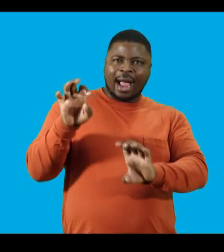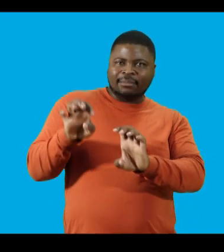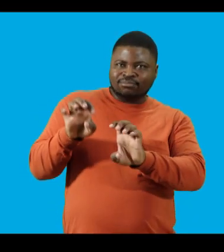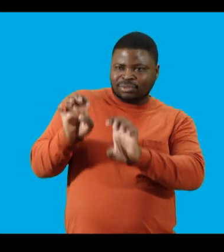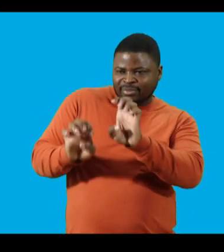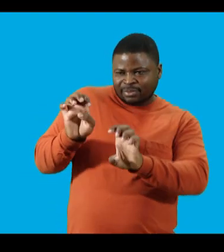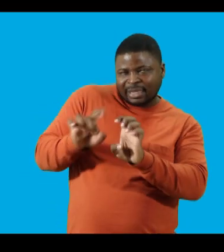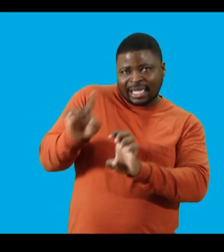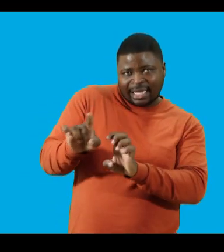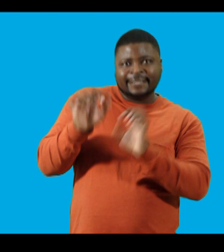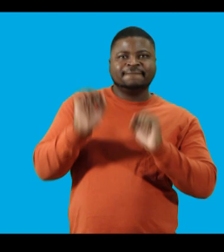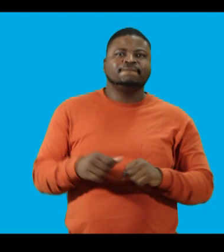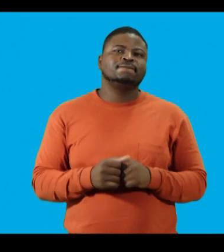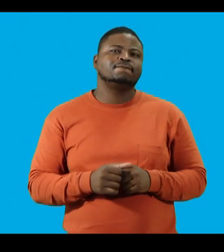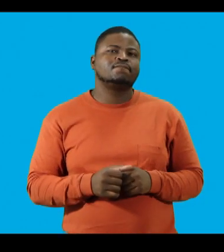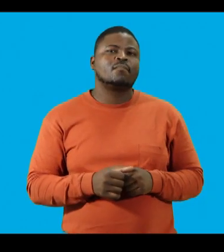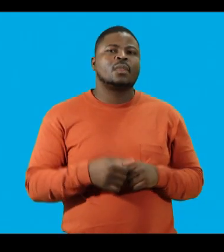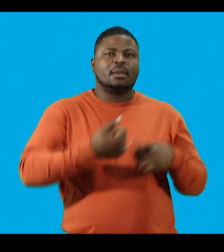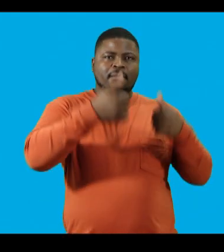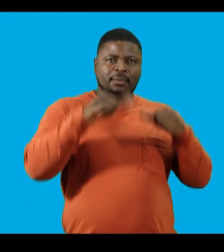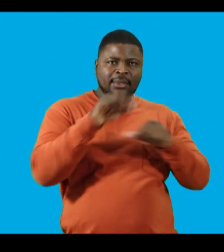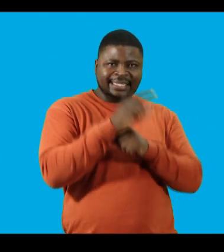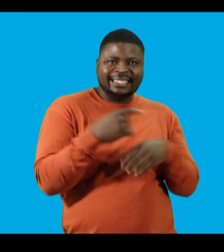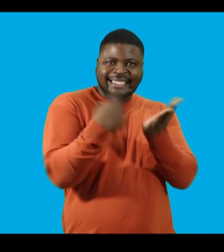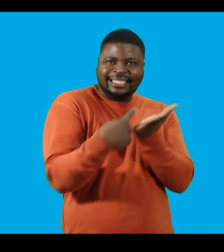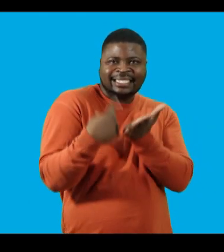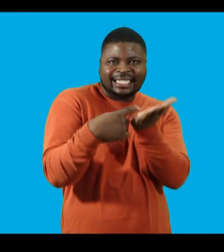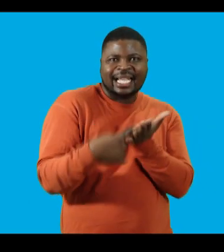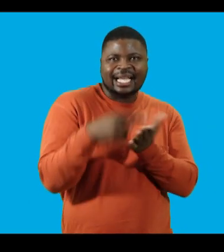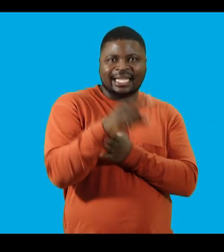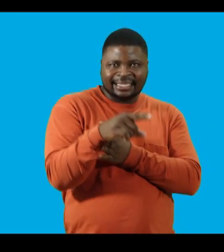consider all the information and it's important